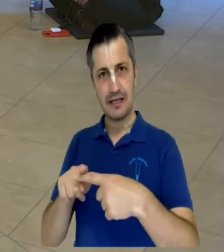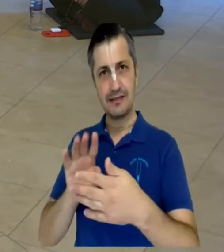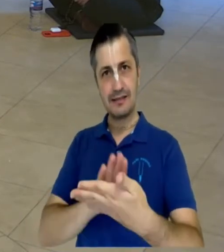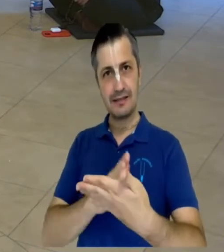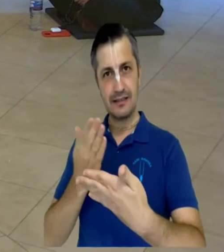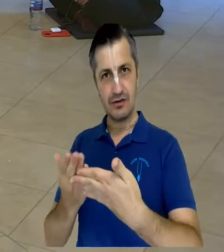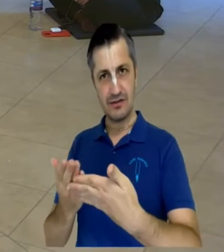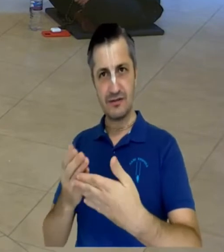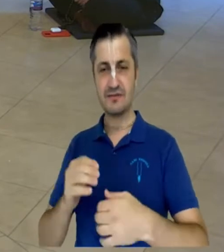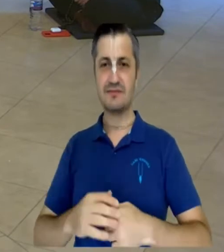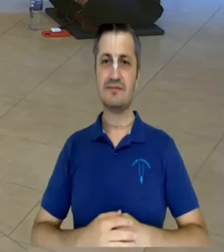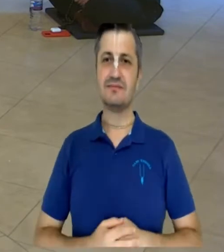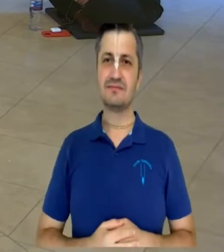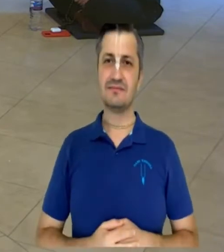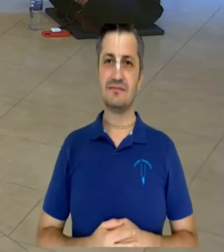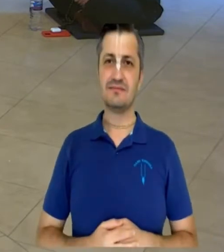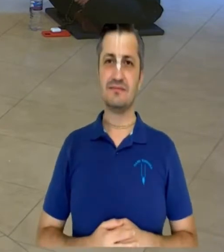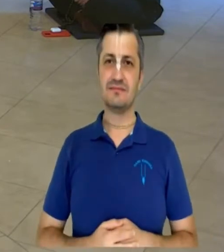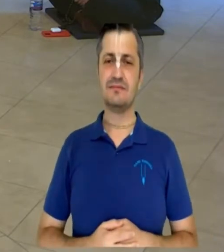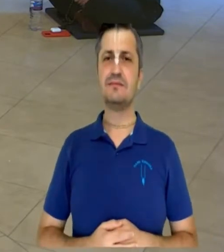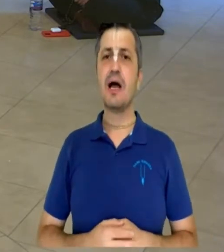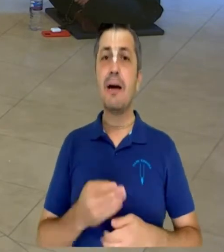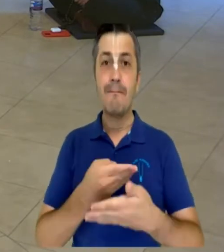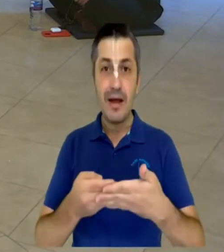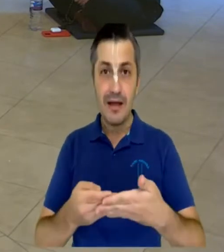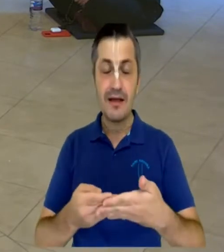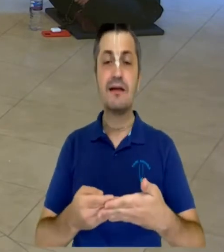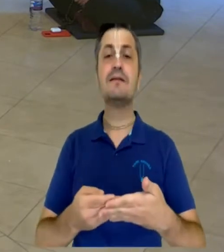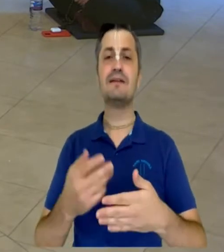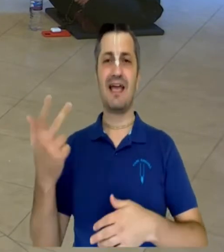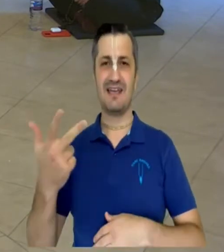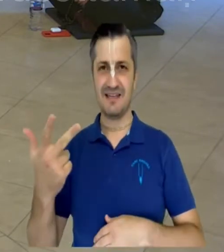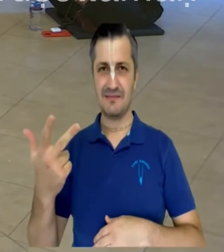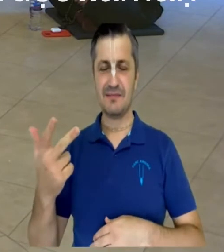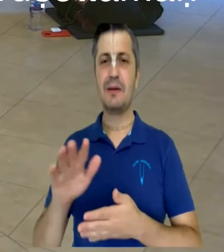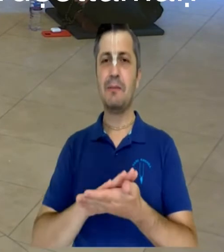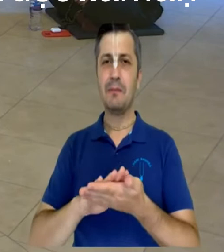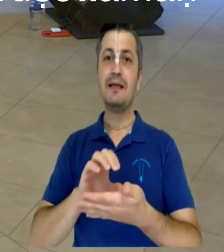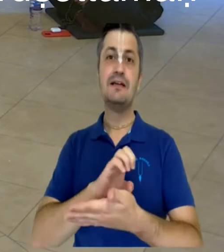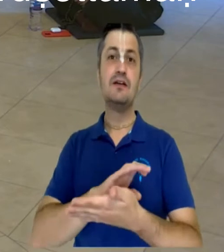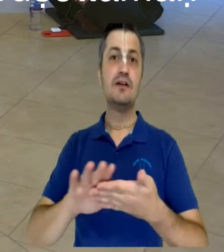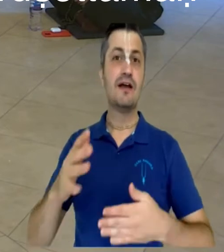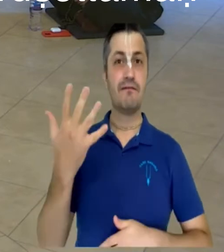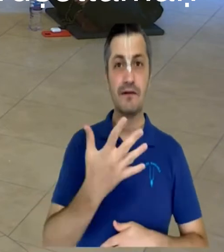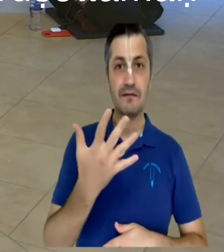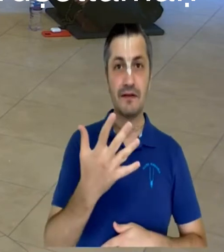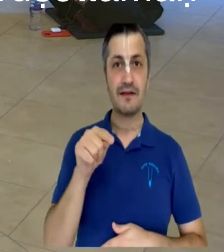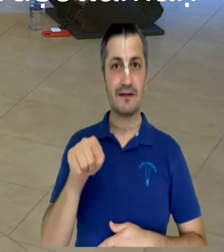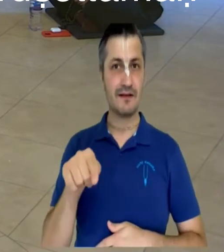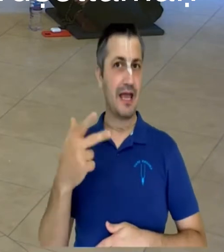chant 15, 18. Okay. So,